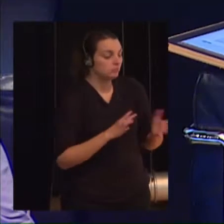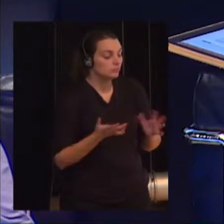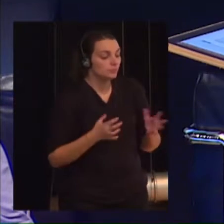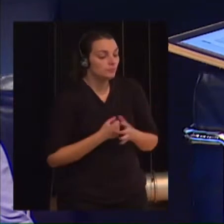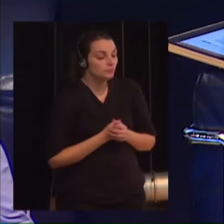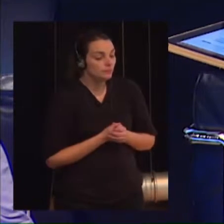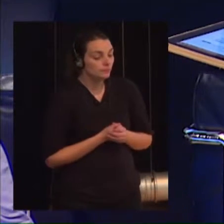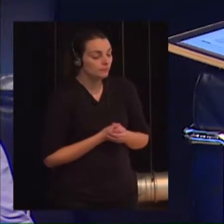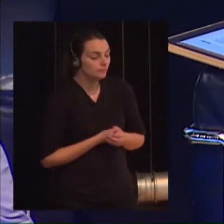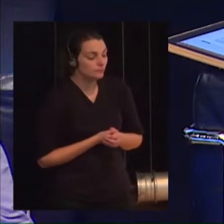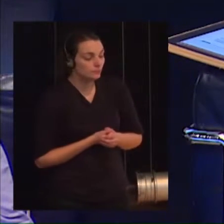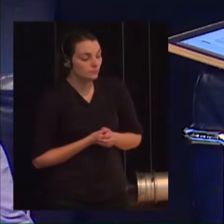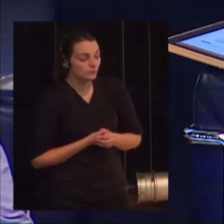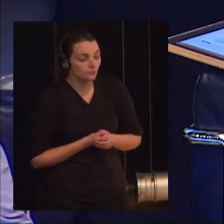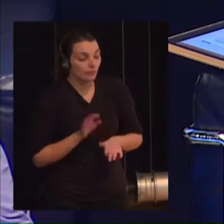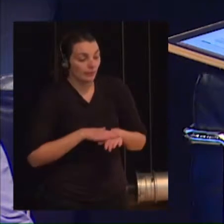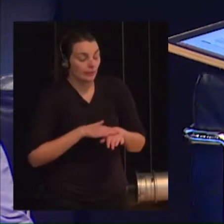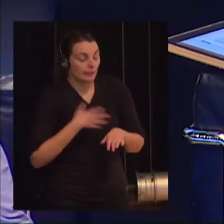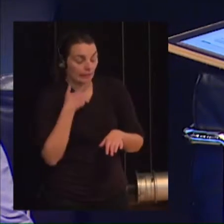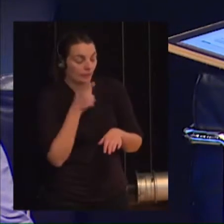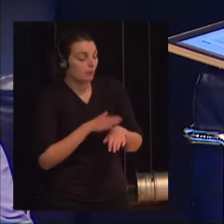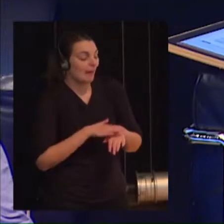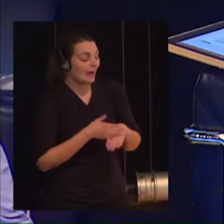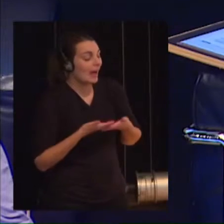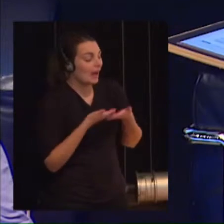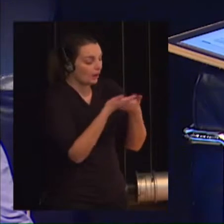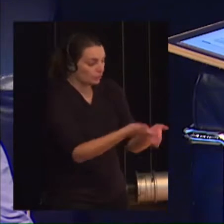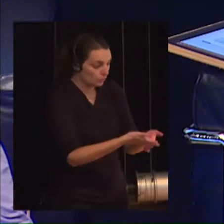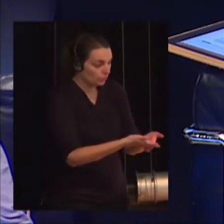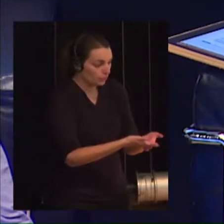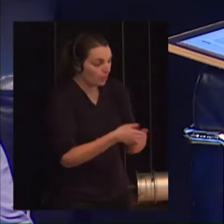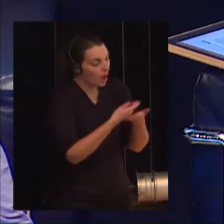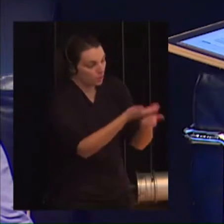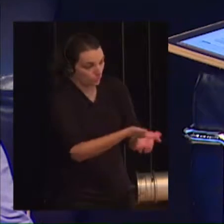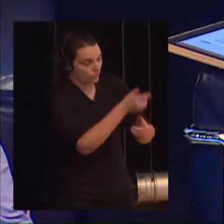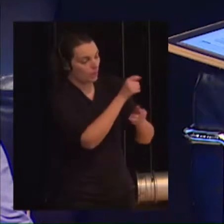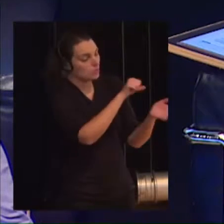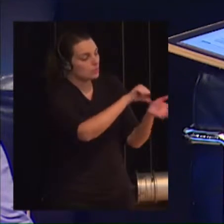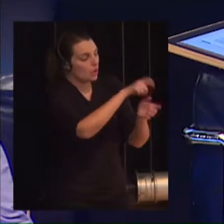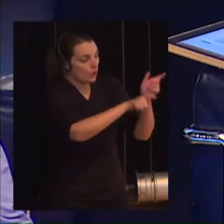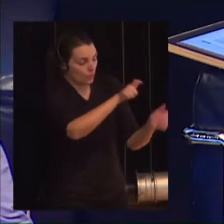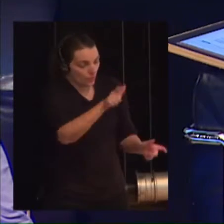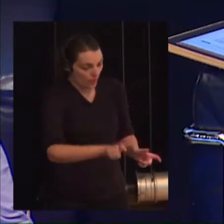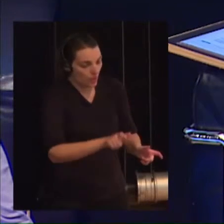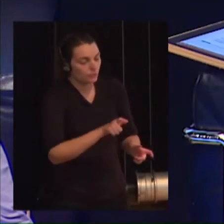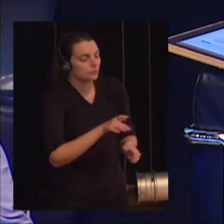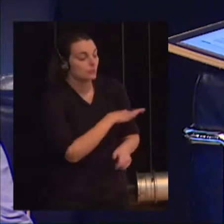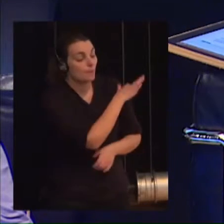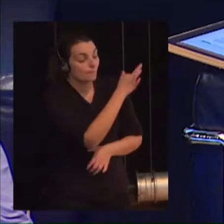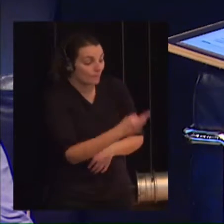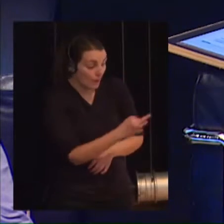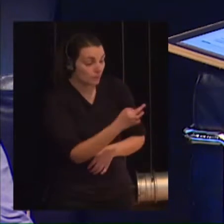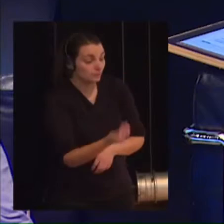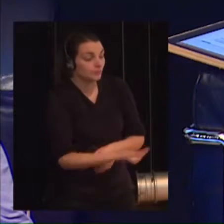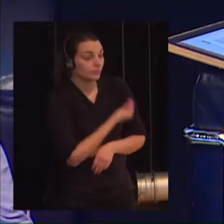choices and to, as someone said before, improve the plurality of the public debate, is a handful. We